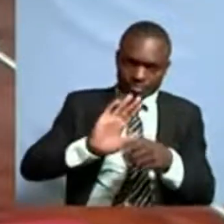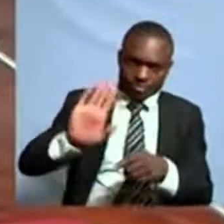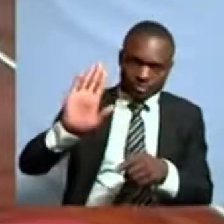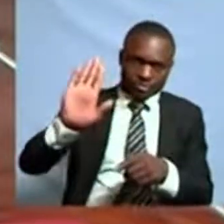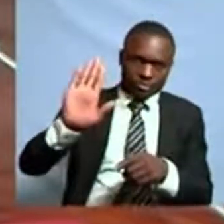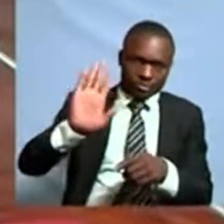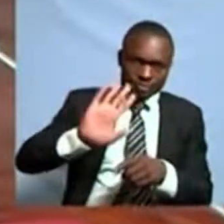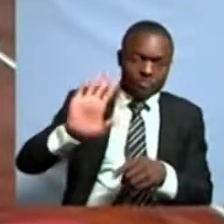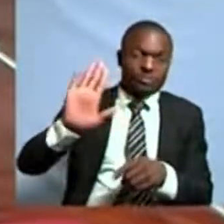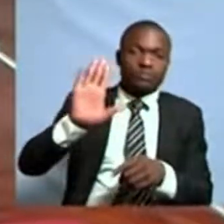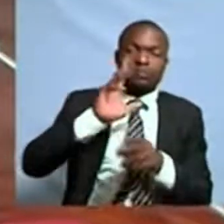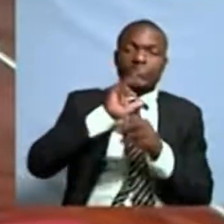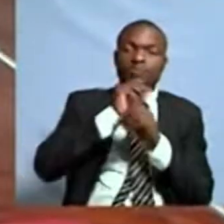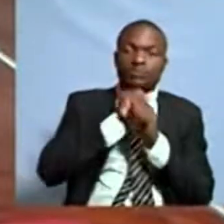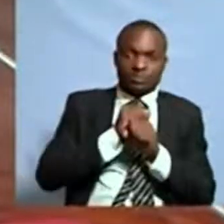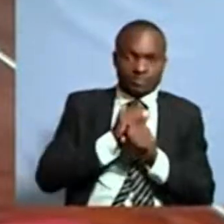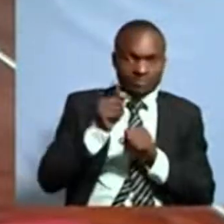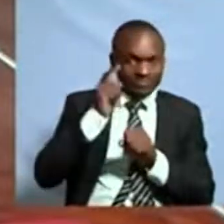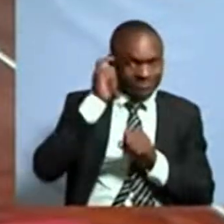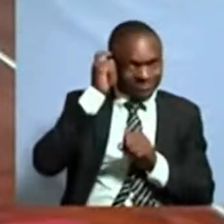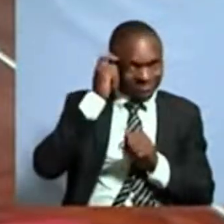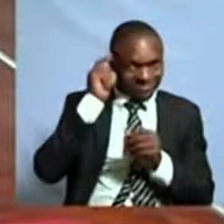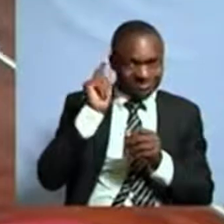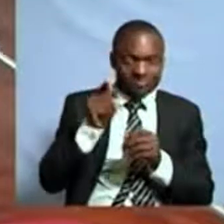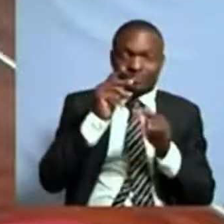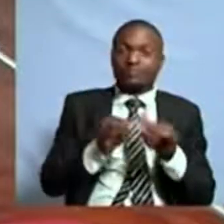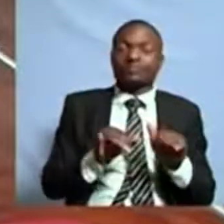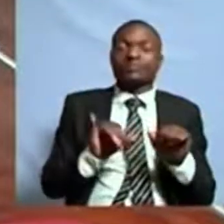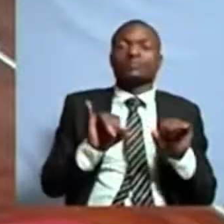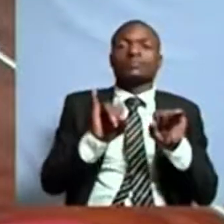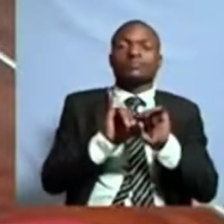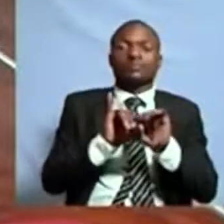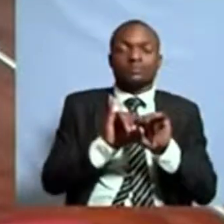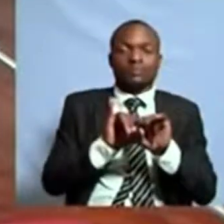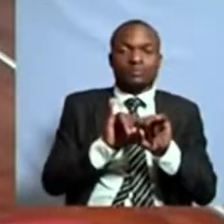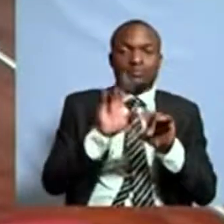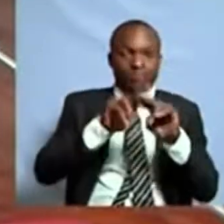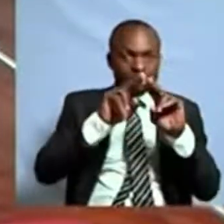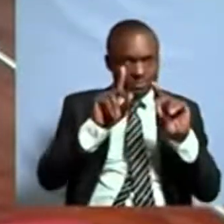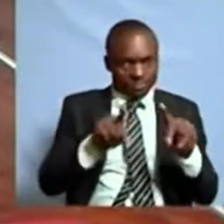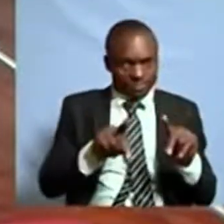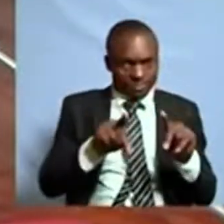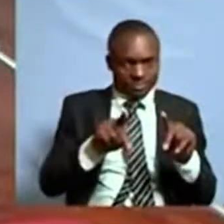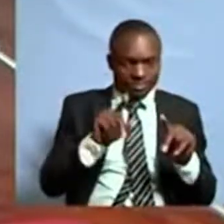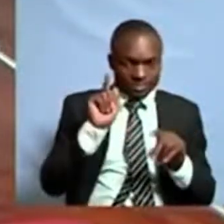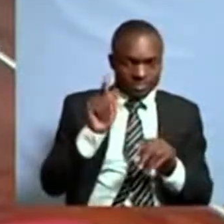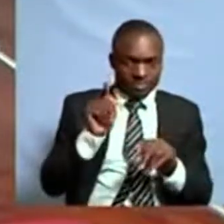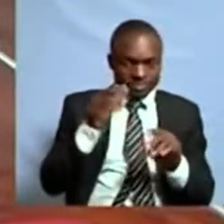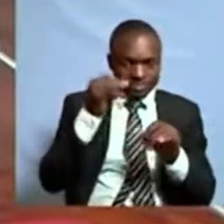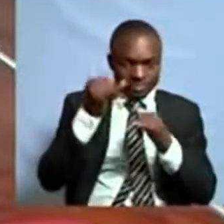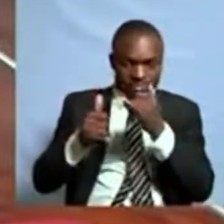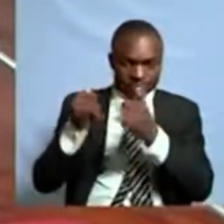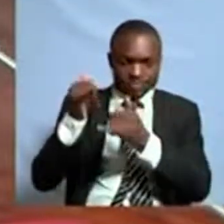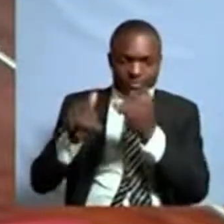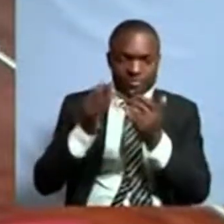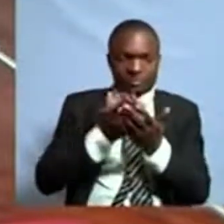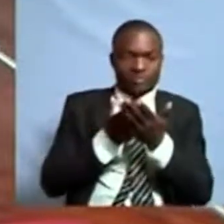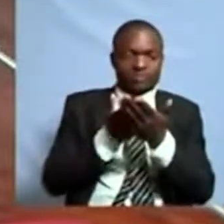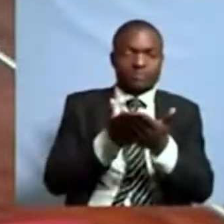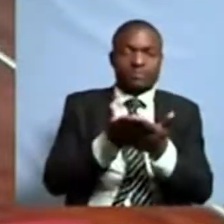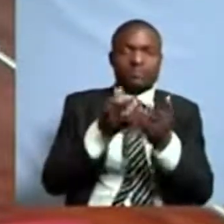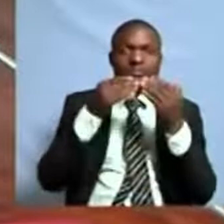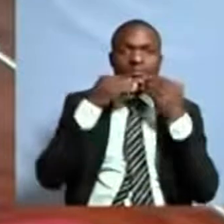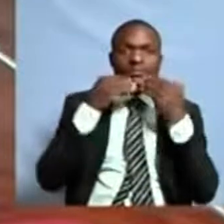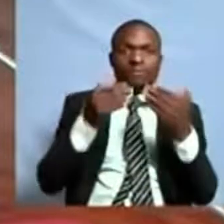old age. So we think that component is very, very important, Chair. So that concludes our submission. Thank you